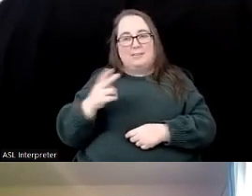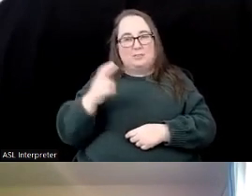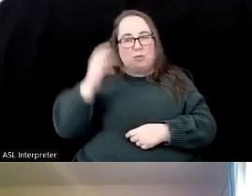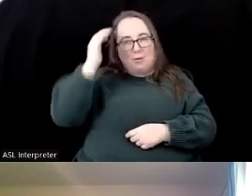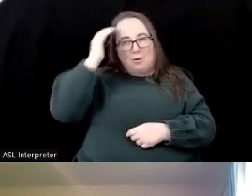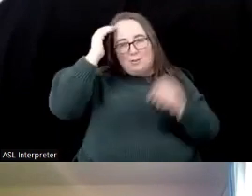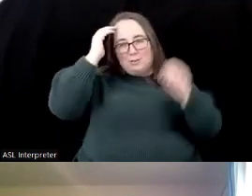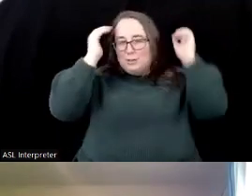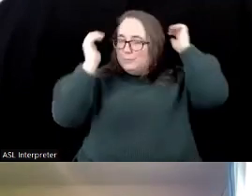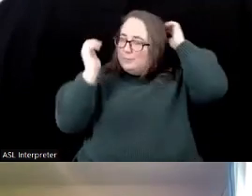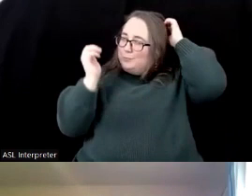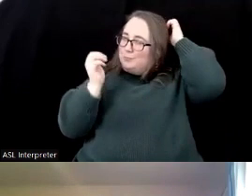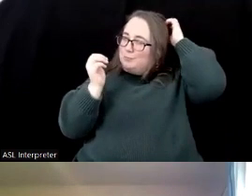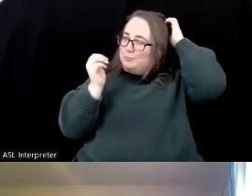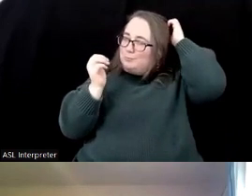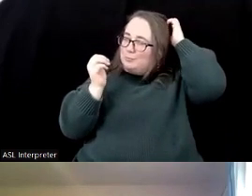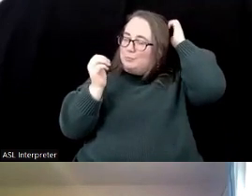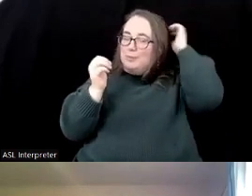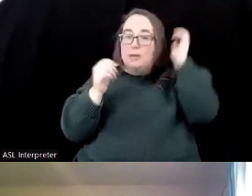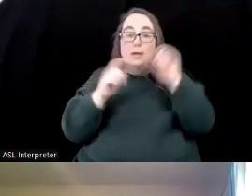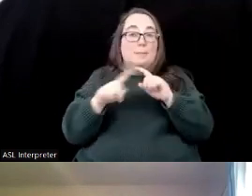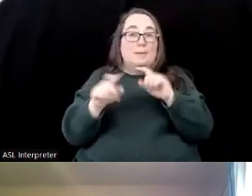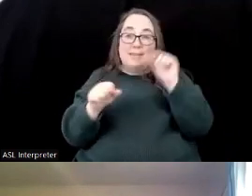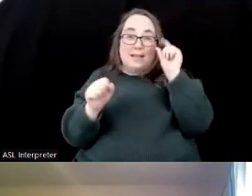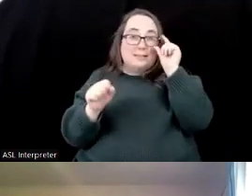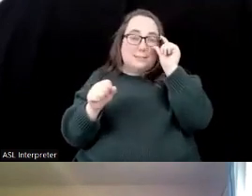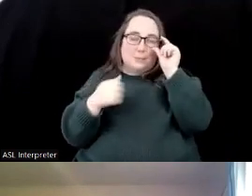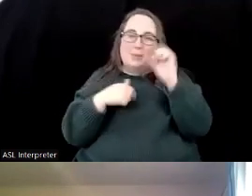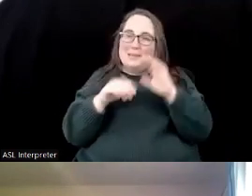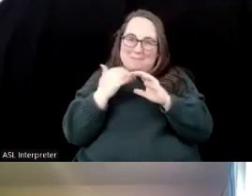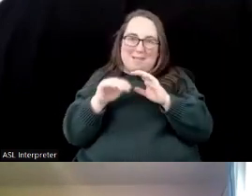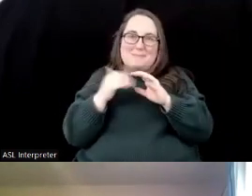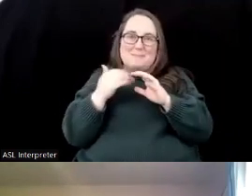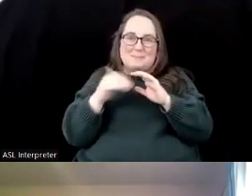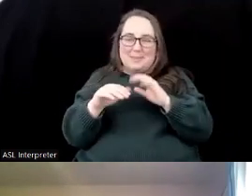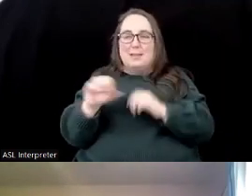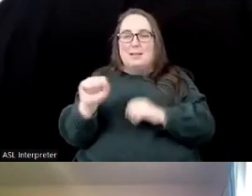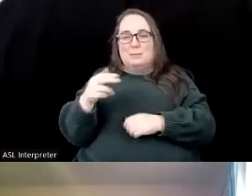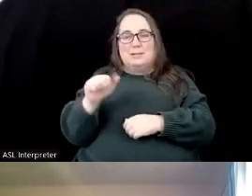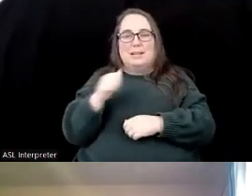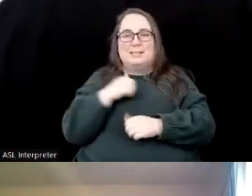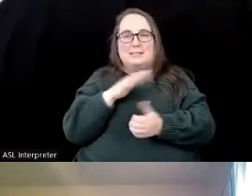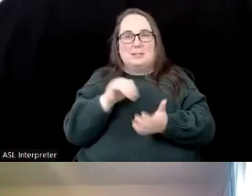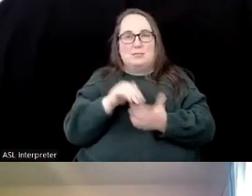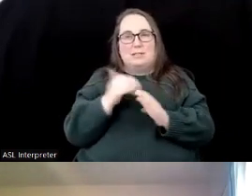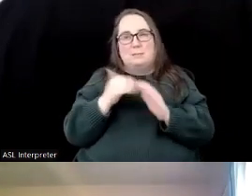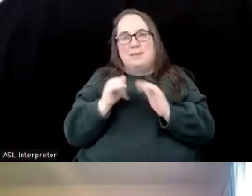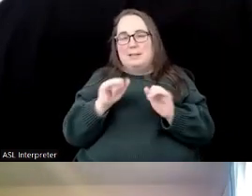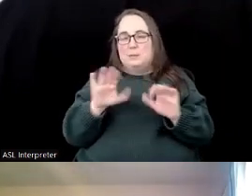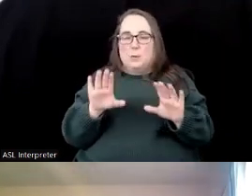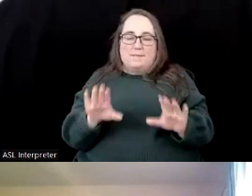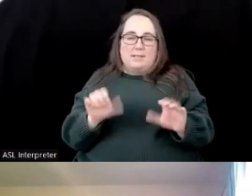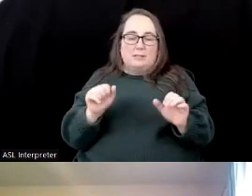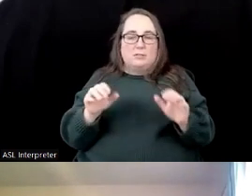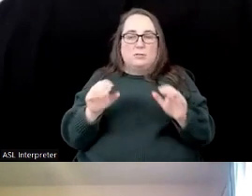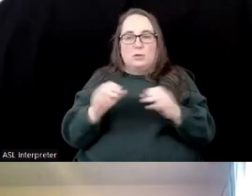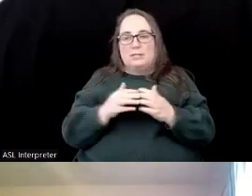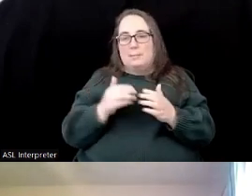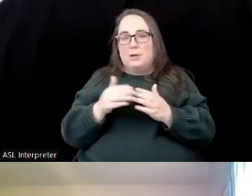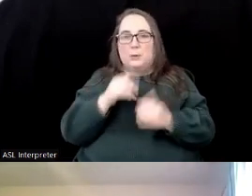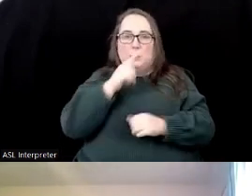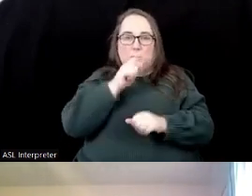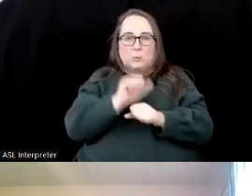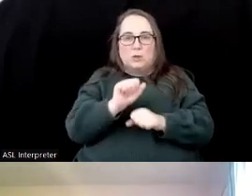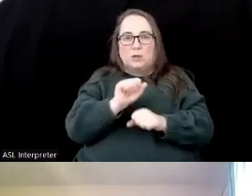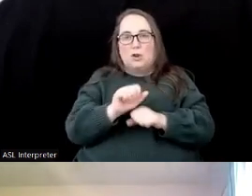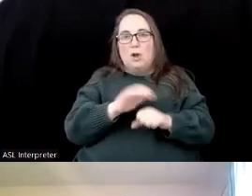knowledge, right? But yes, we email. Spokane has a centralized email, which is wonderful. So no matter who's working